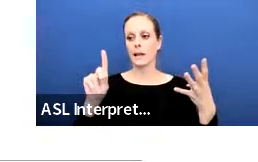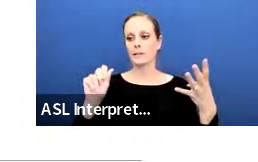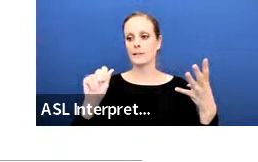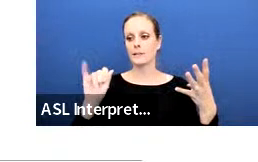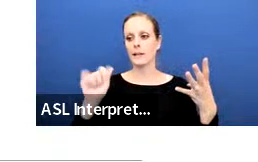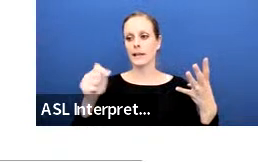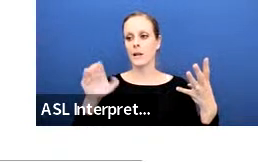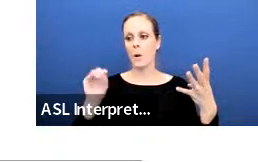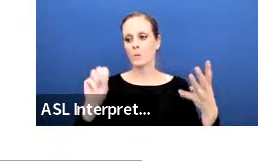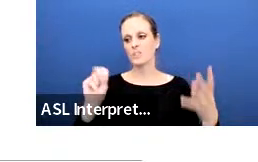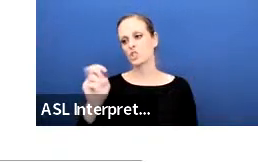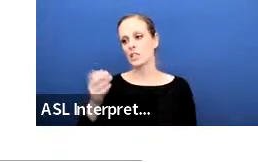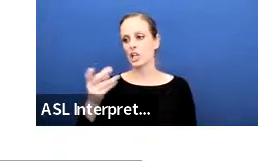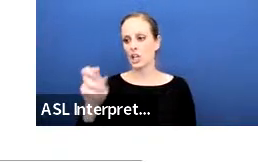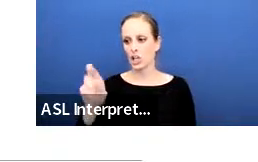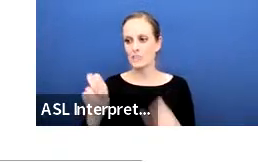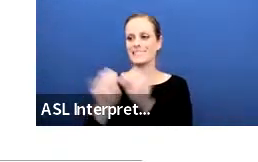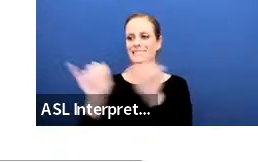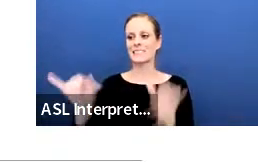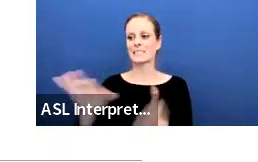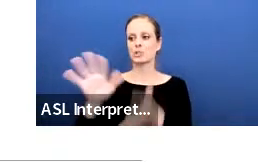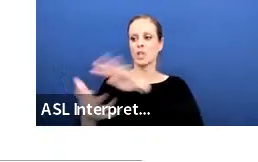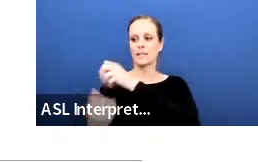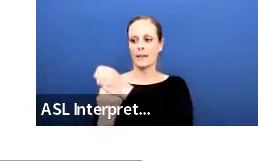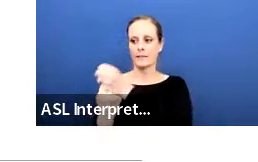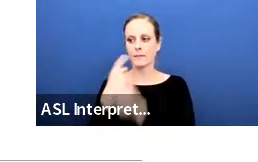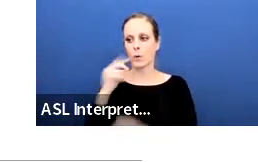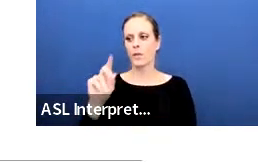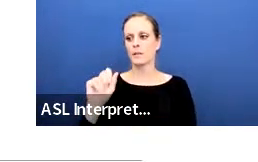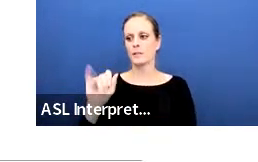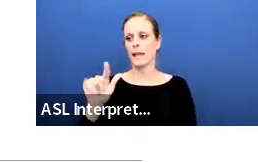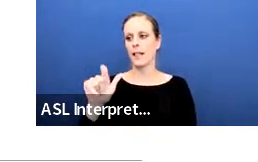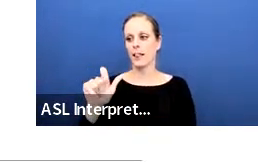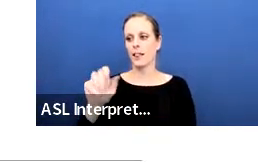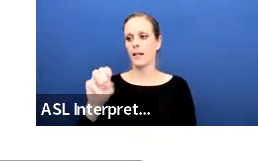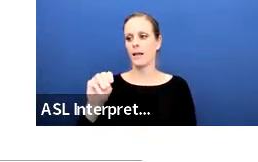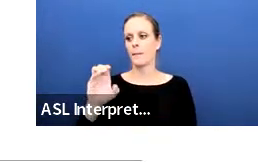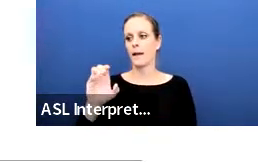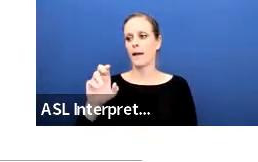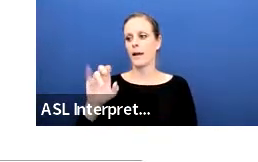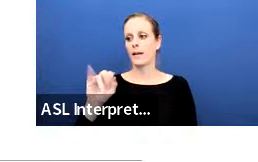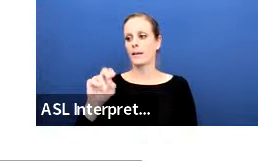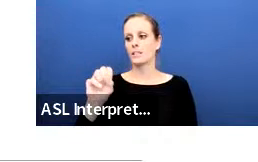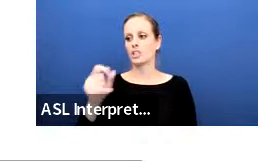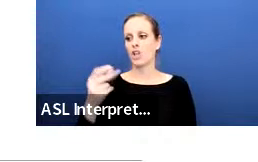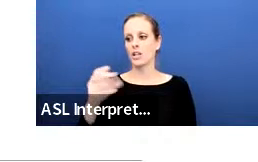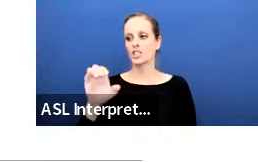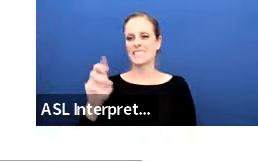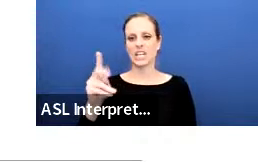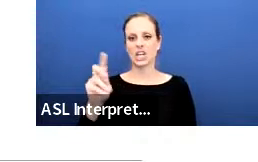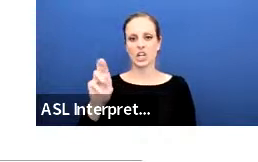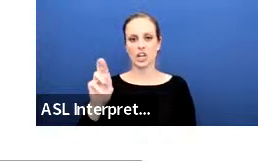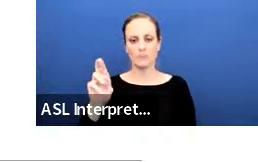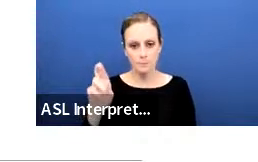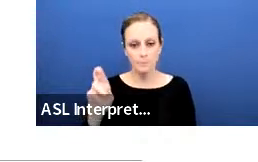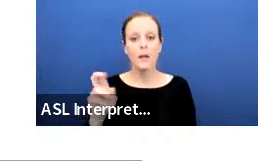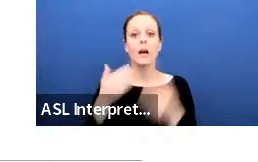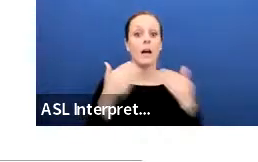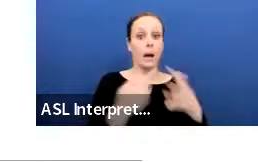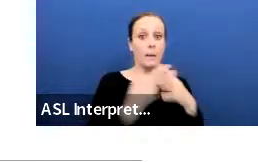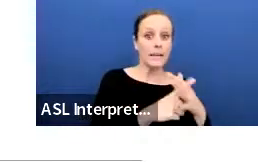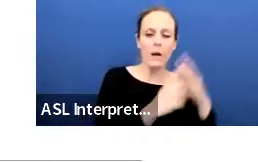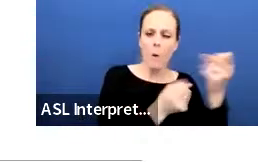McIntosh Center. And before I begin here, there is a question in the chat.